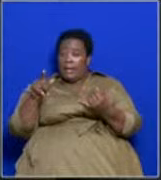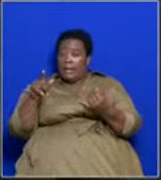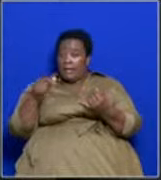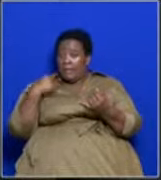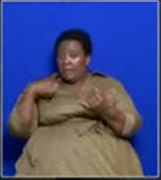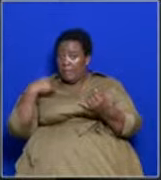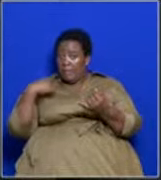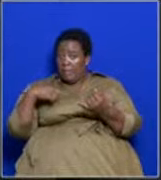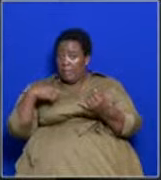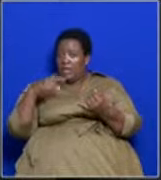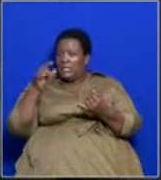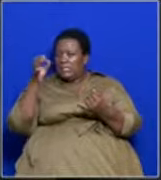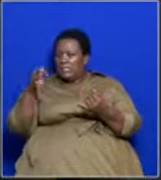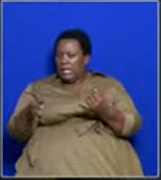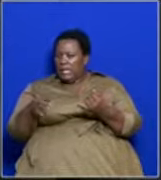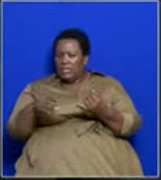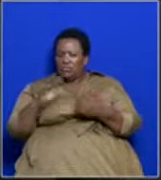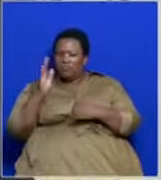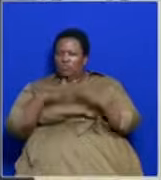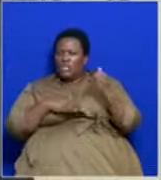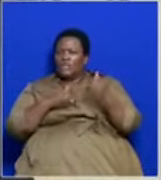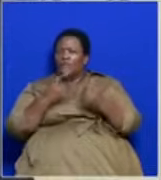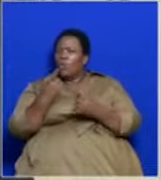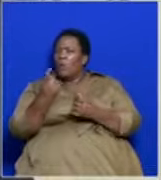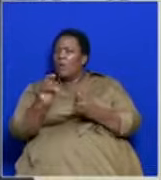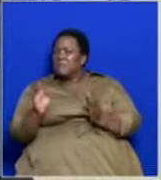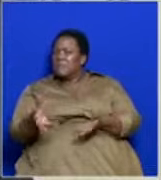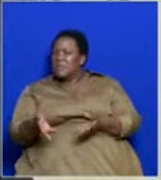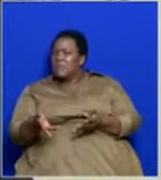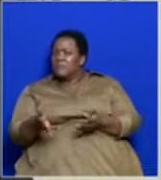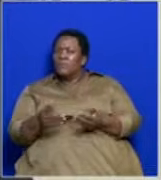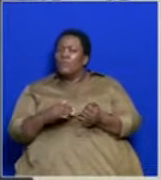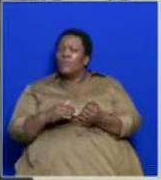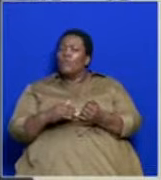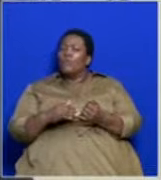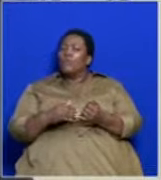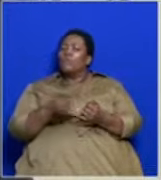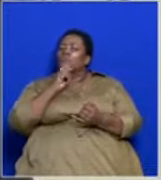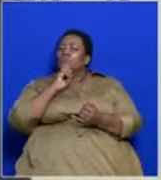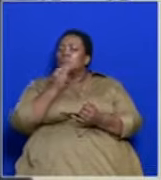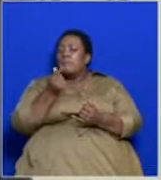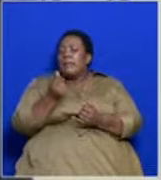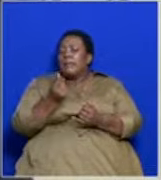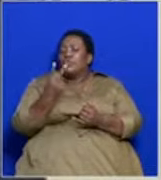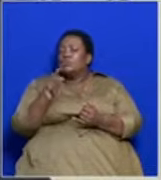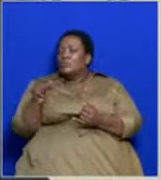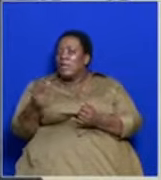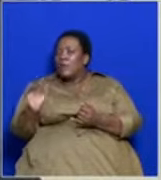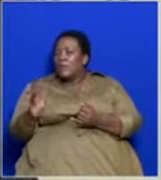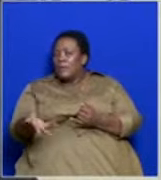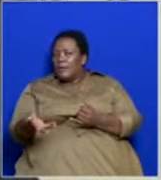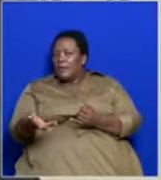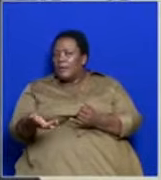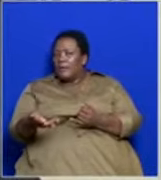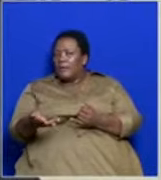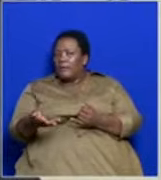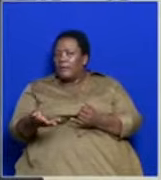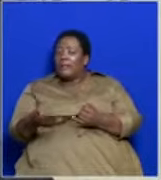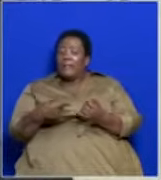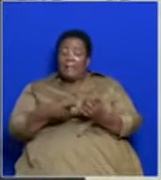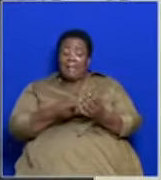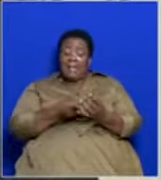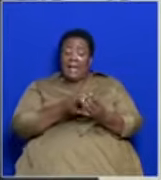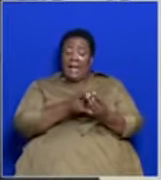safeguard against that? I don't know if you understand my question. Yeah, I understand